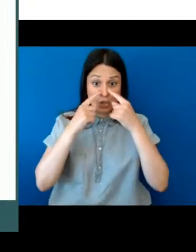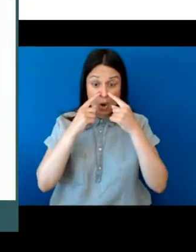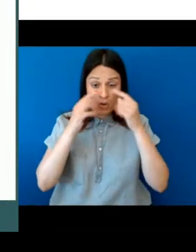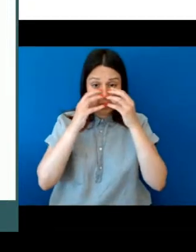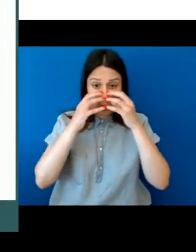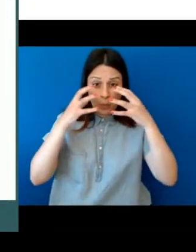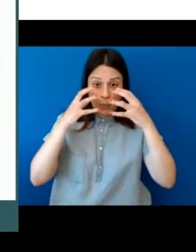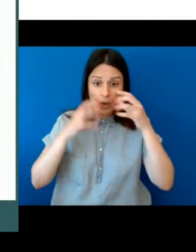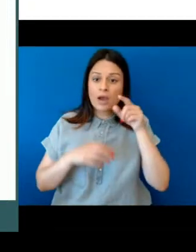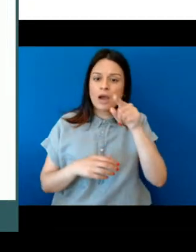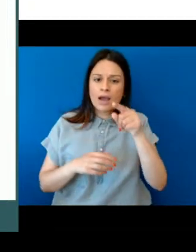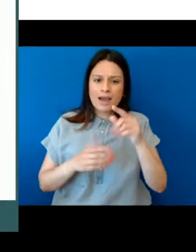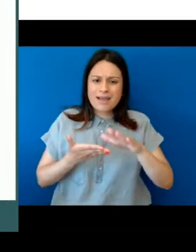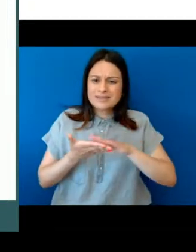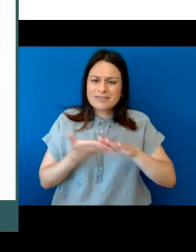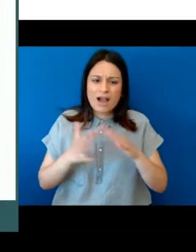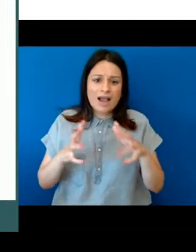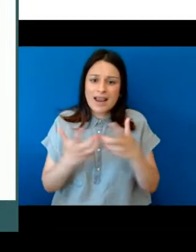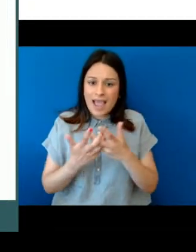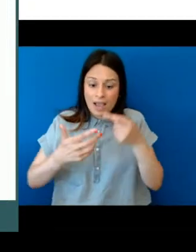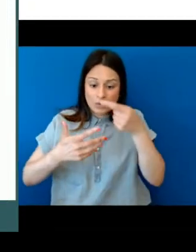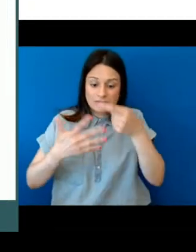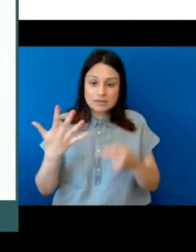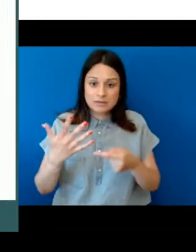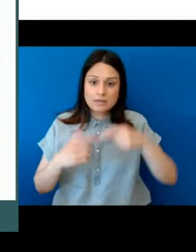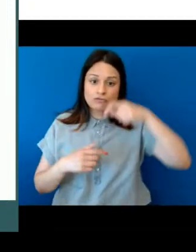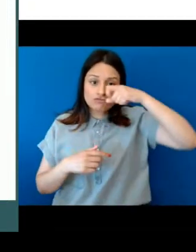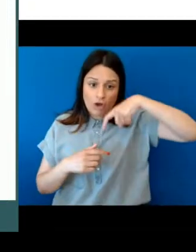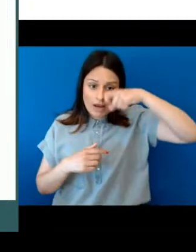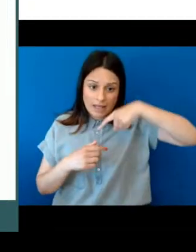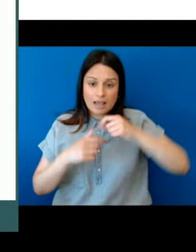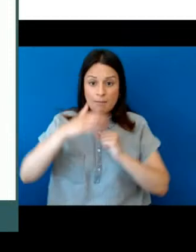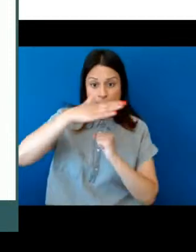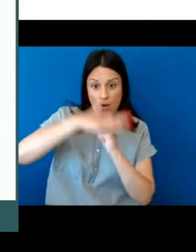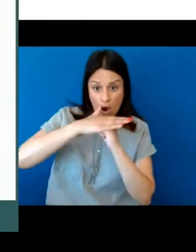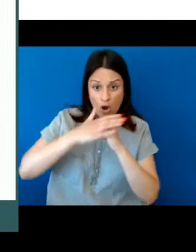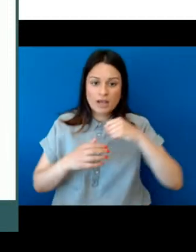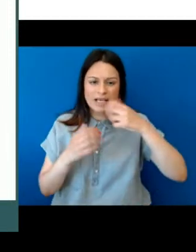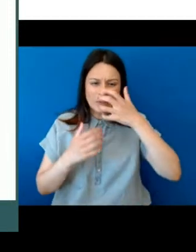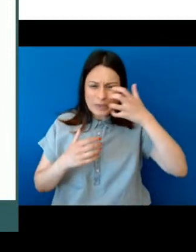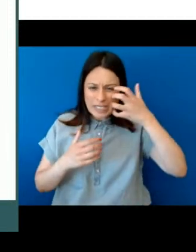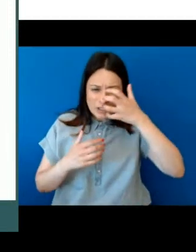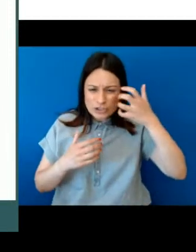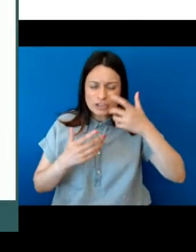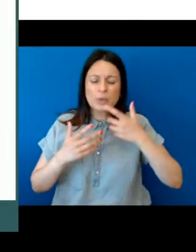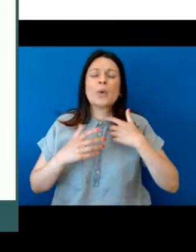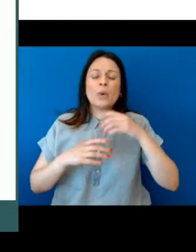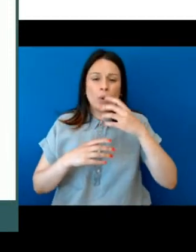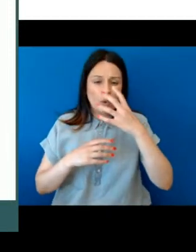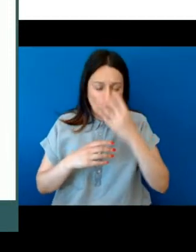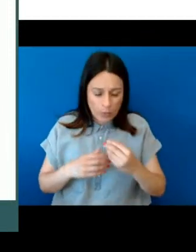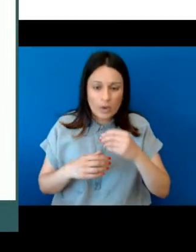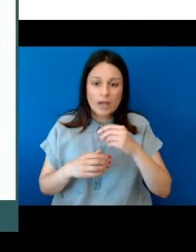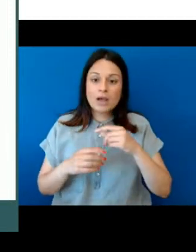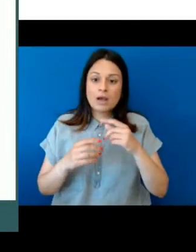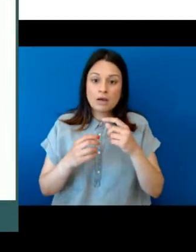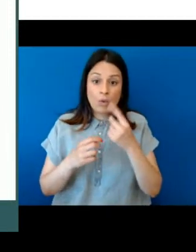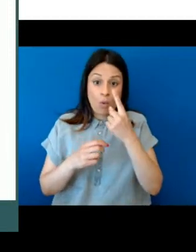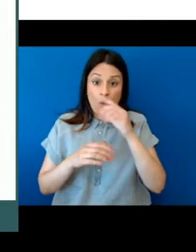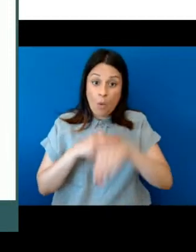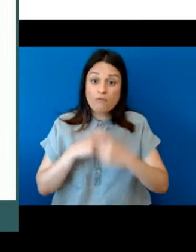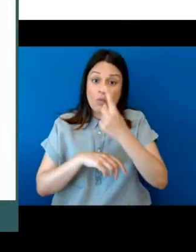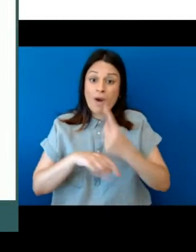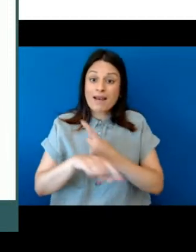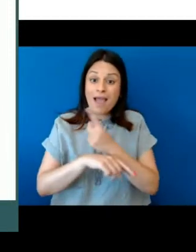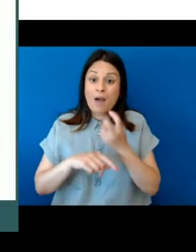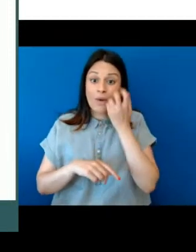by symptoms: running, blocking, itching and sneezing for more than an hour a day. And in